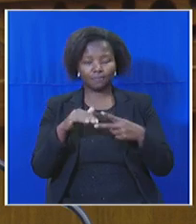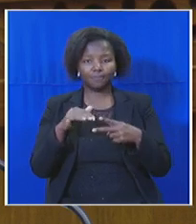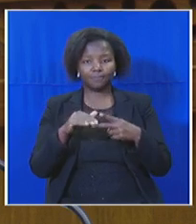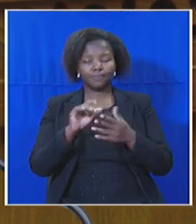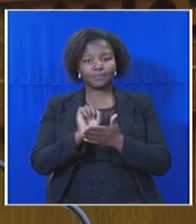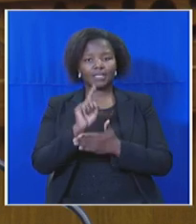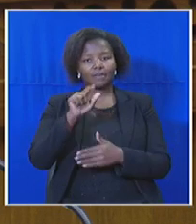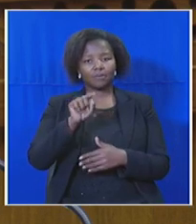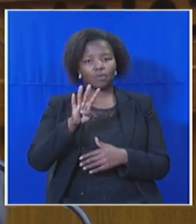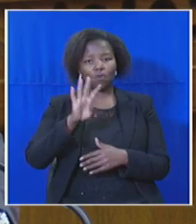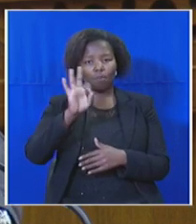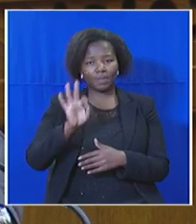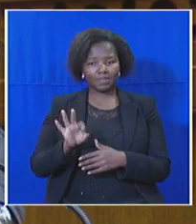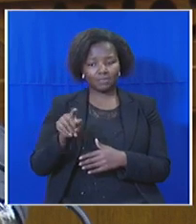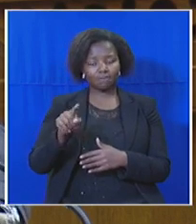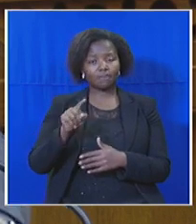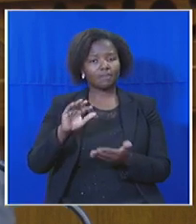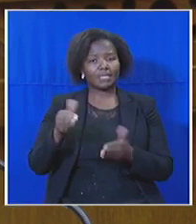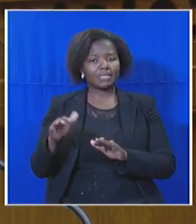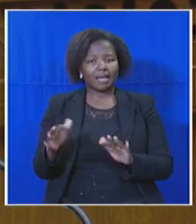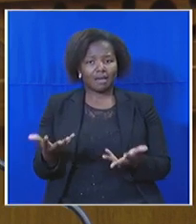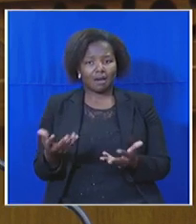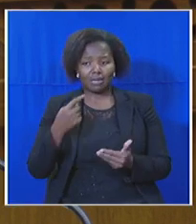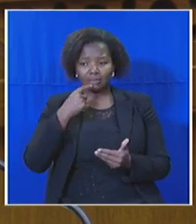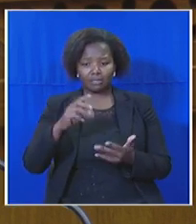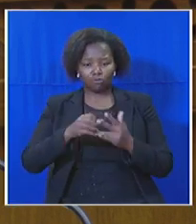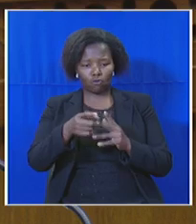11.4% were killed while trying to effect an arrest.